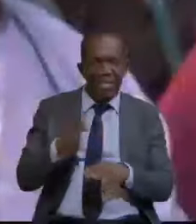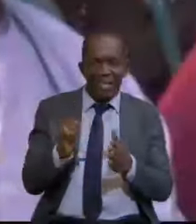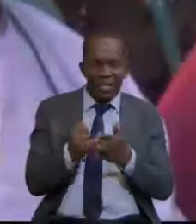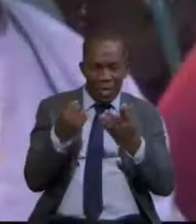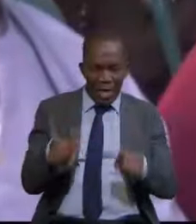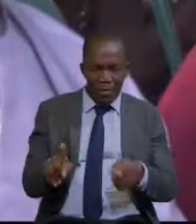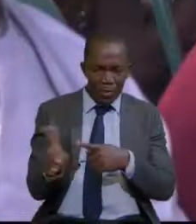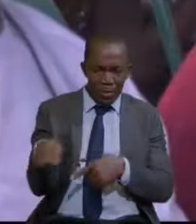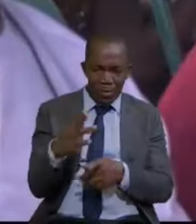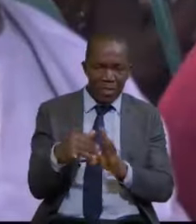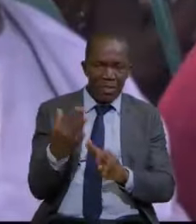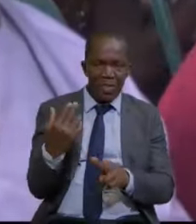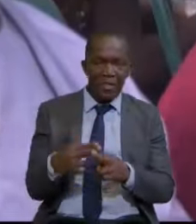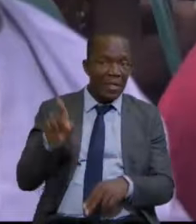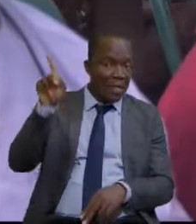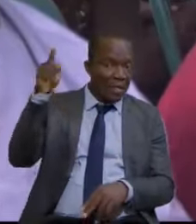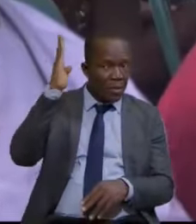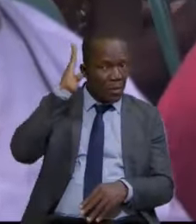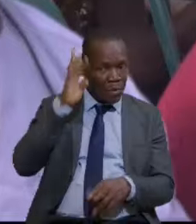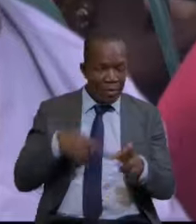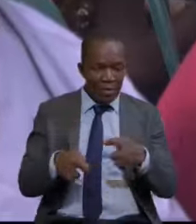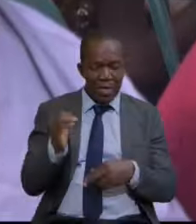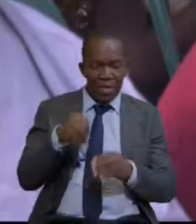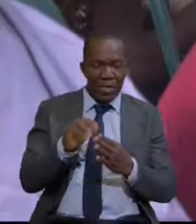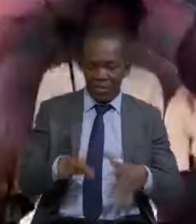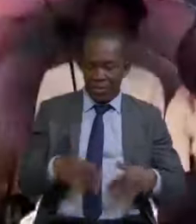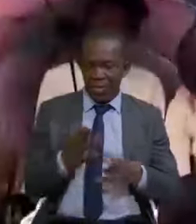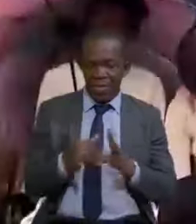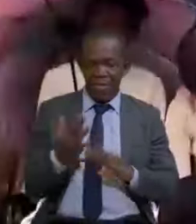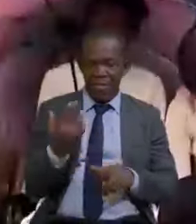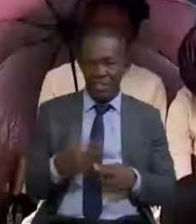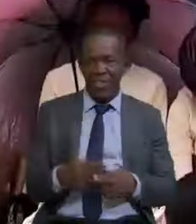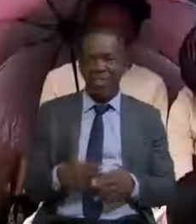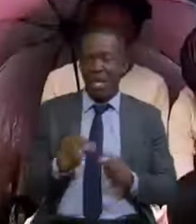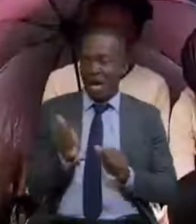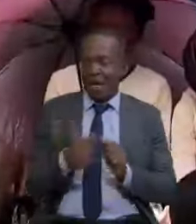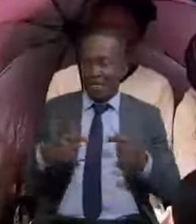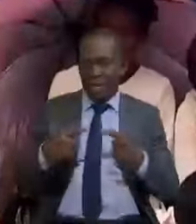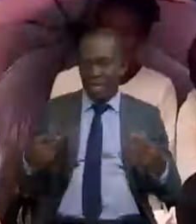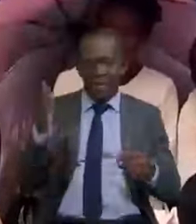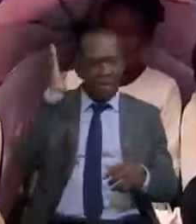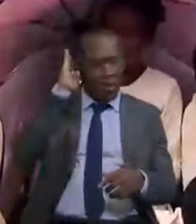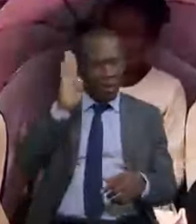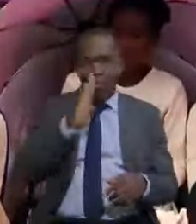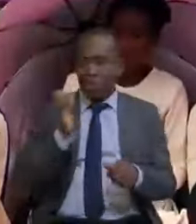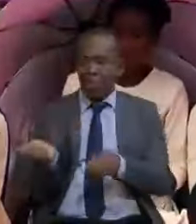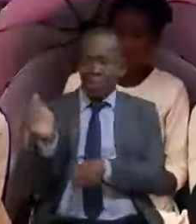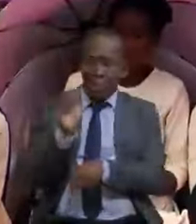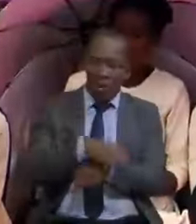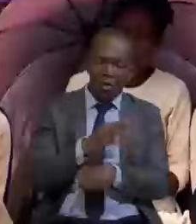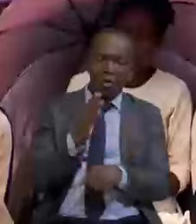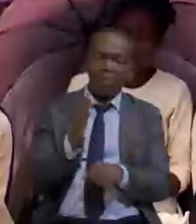every enemy of progress in your life will be subdued and brought down in